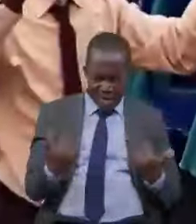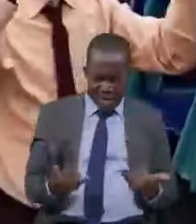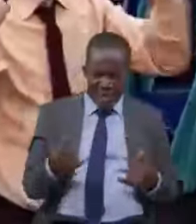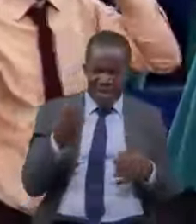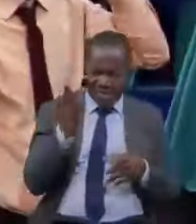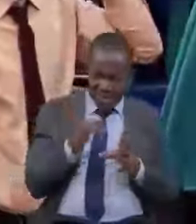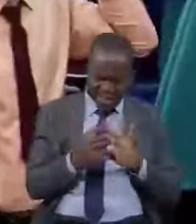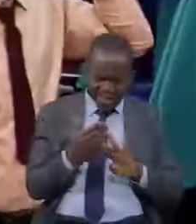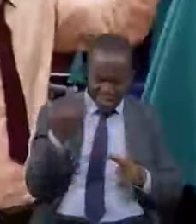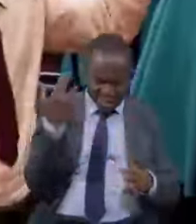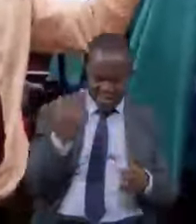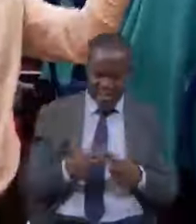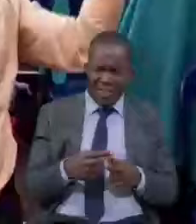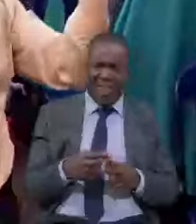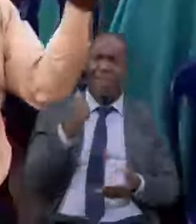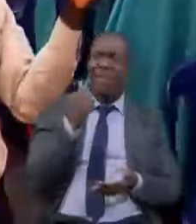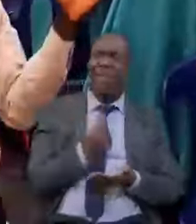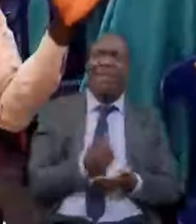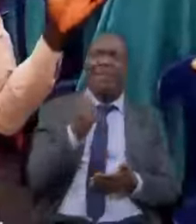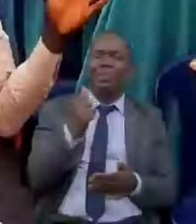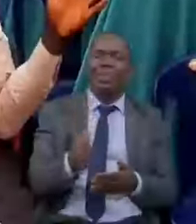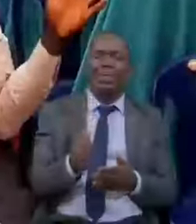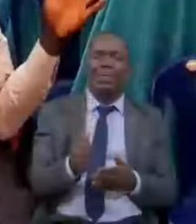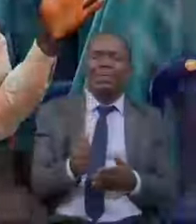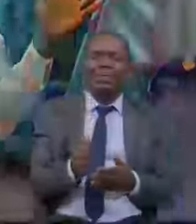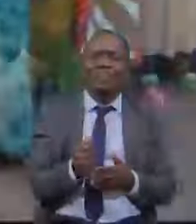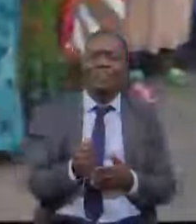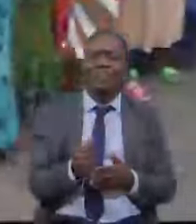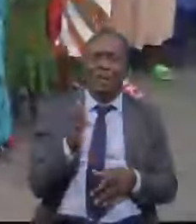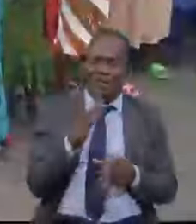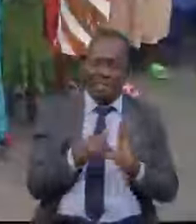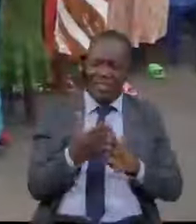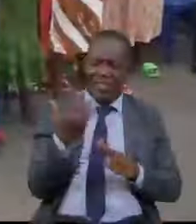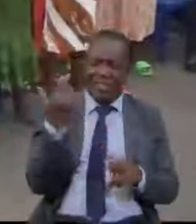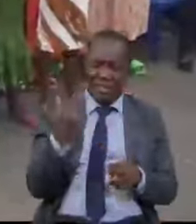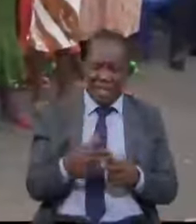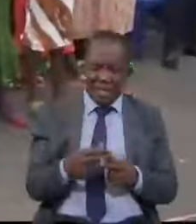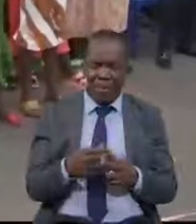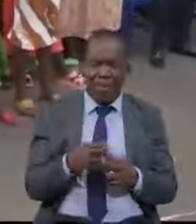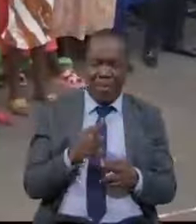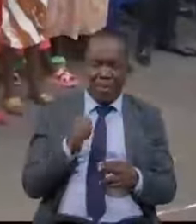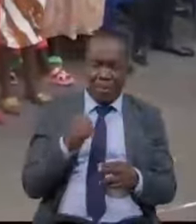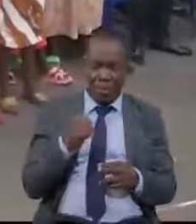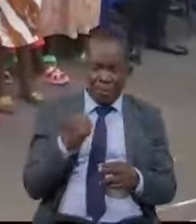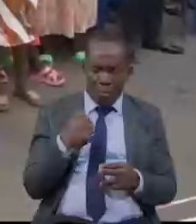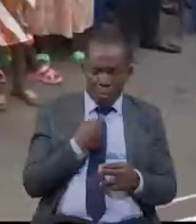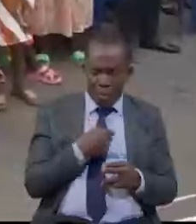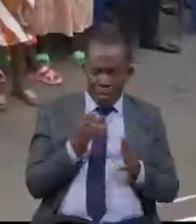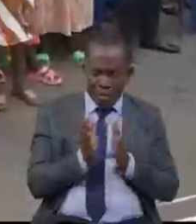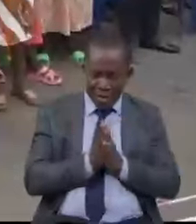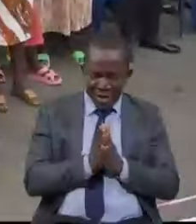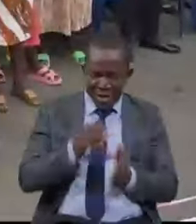name. In Jesus' name we pray.